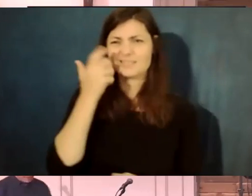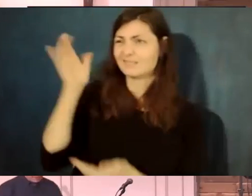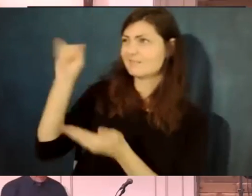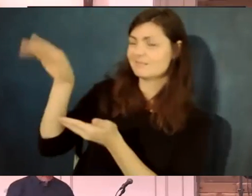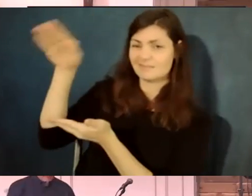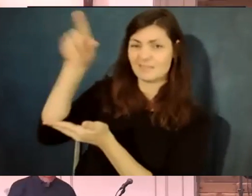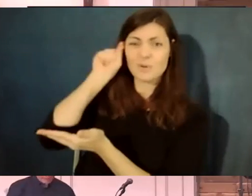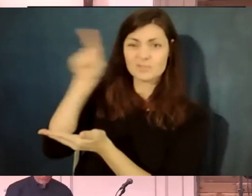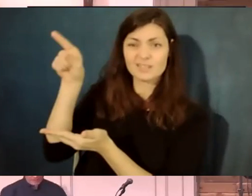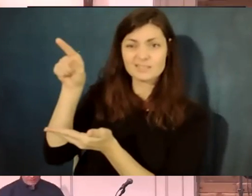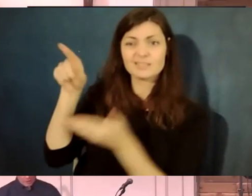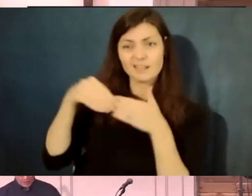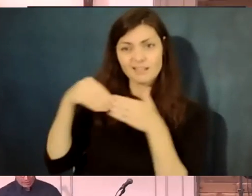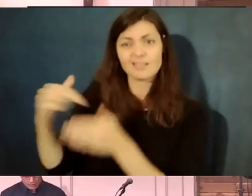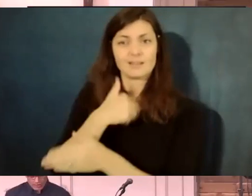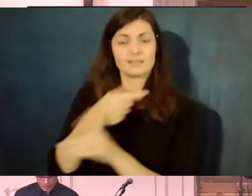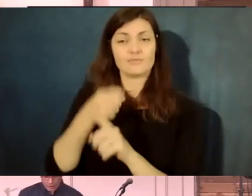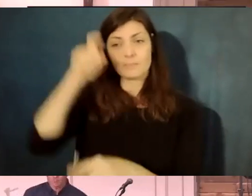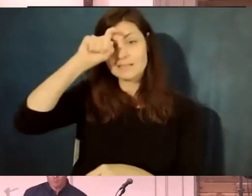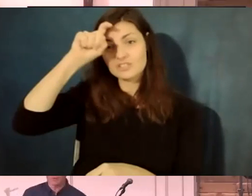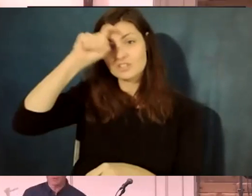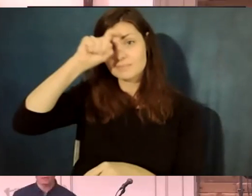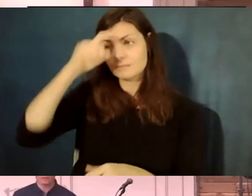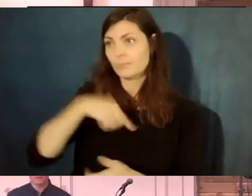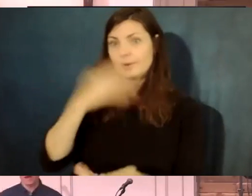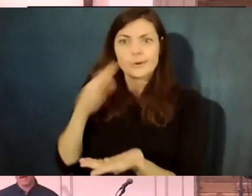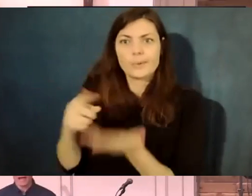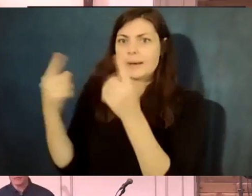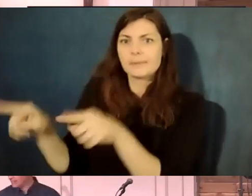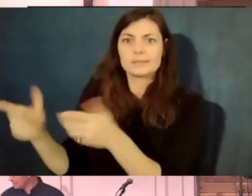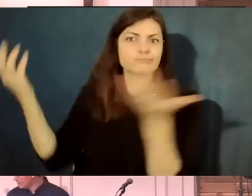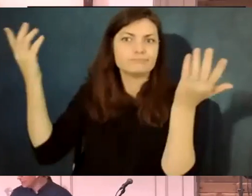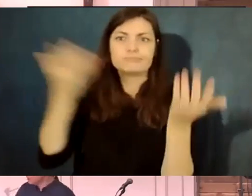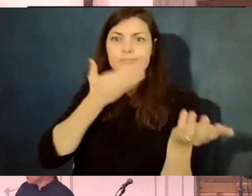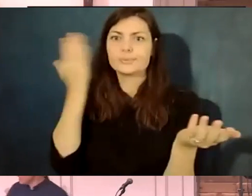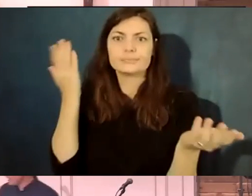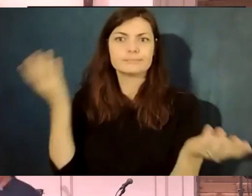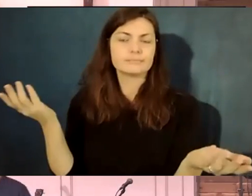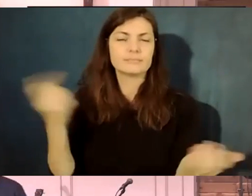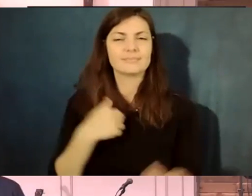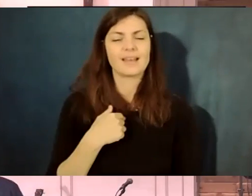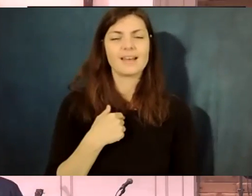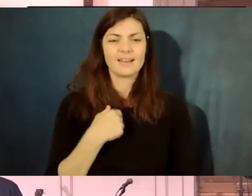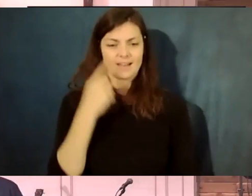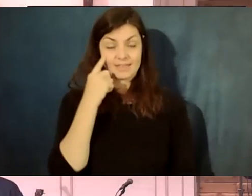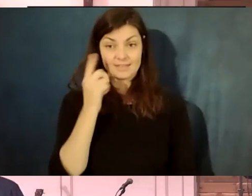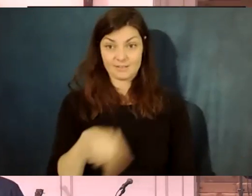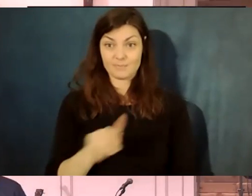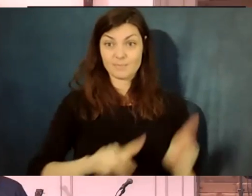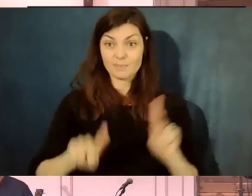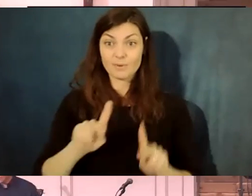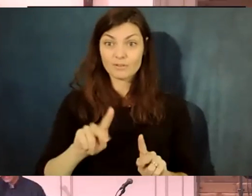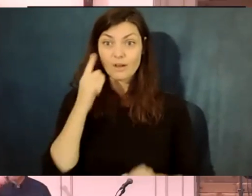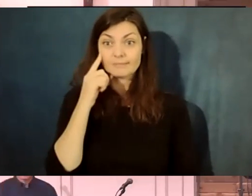us up out of the land of Egypt, we do not know what has become of him. I'm thinking that they were of the mind that Moses